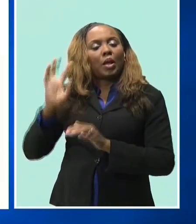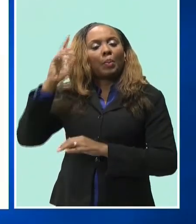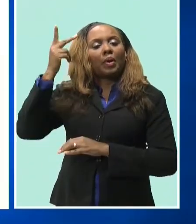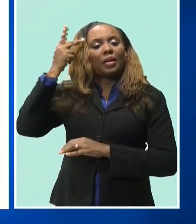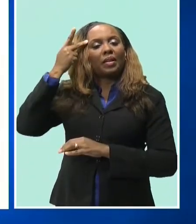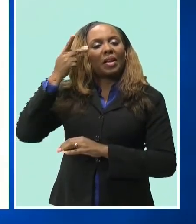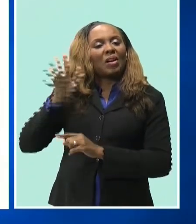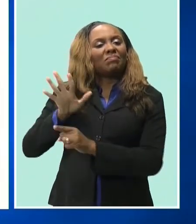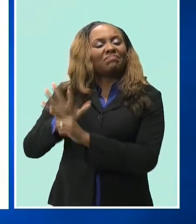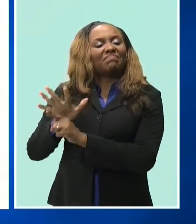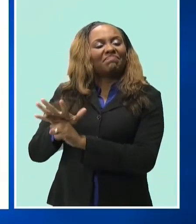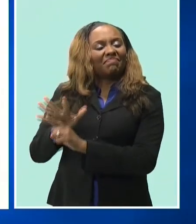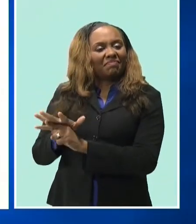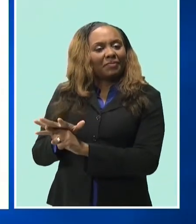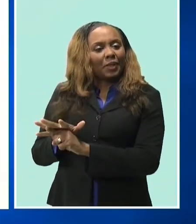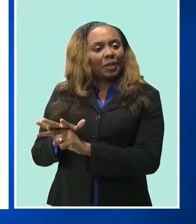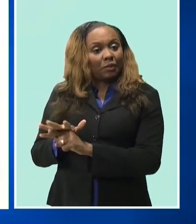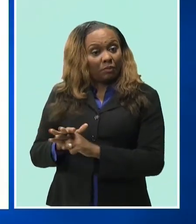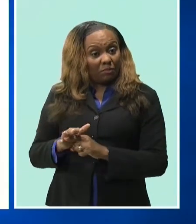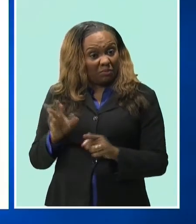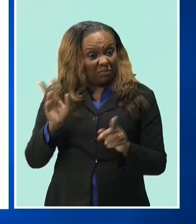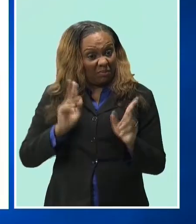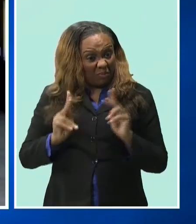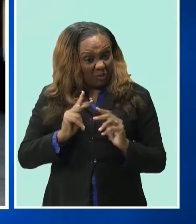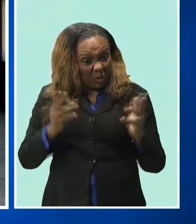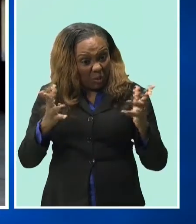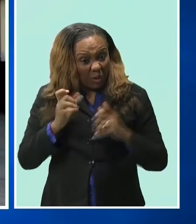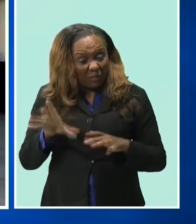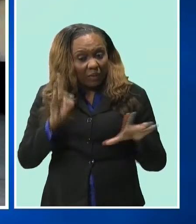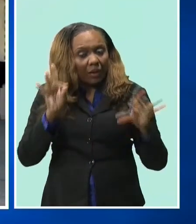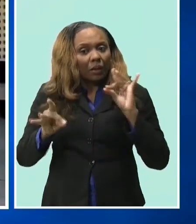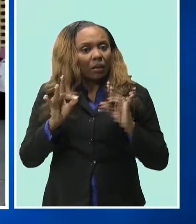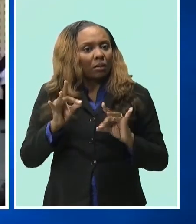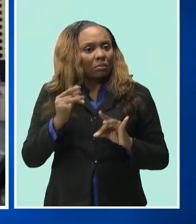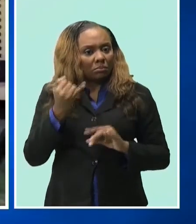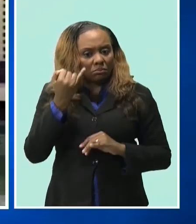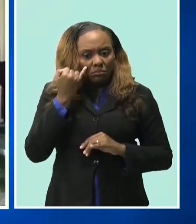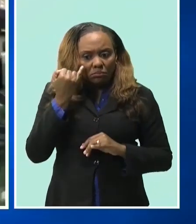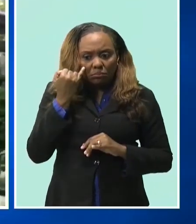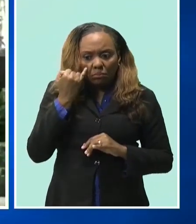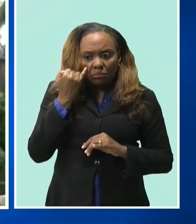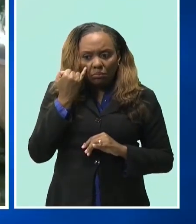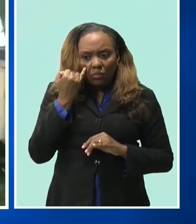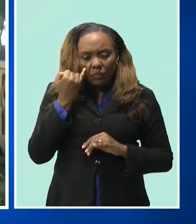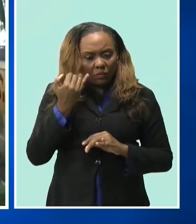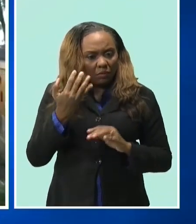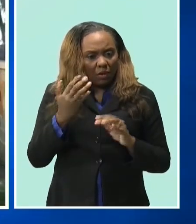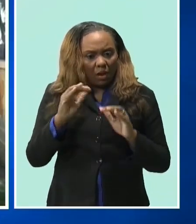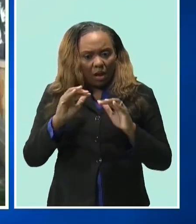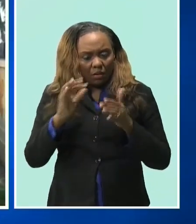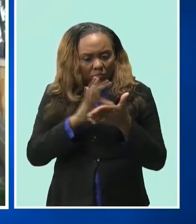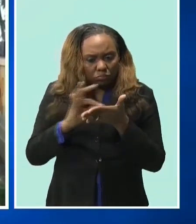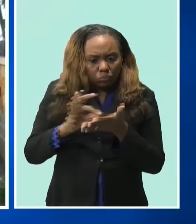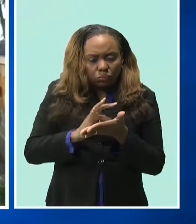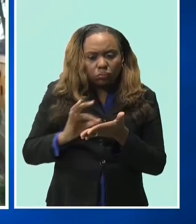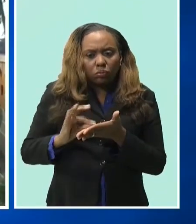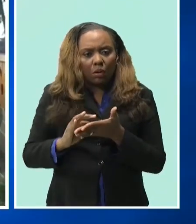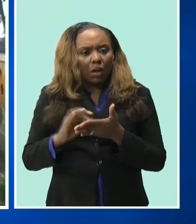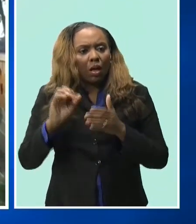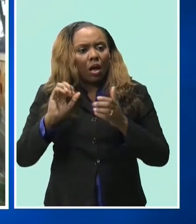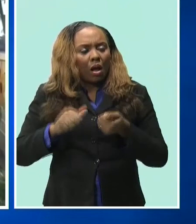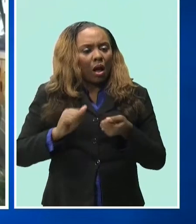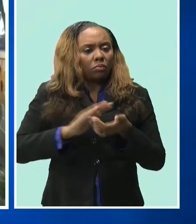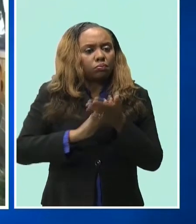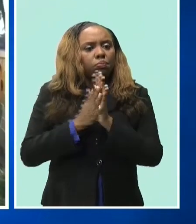that there were discrepancies in other districts, which led to the APNU-AFC asking for a recount in districts 3